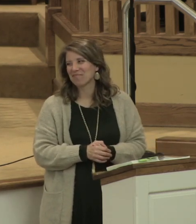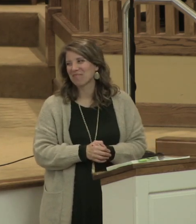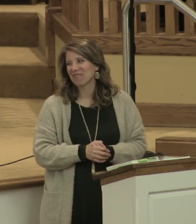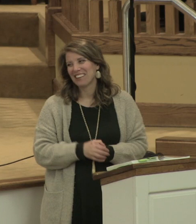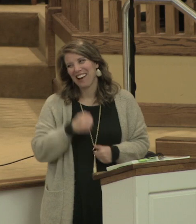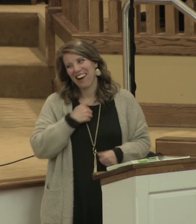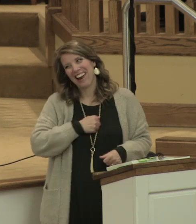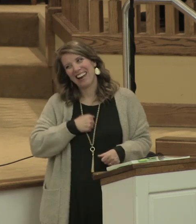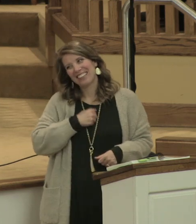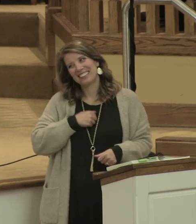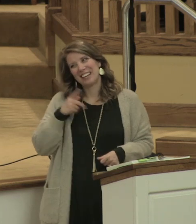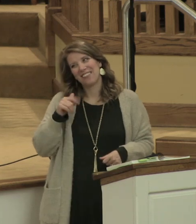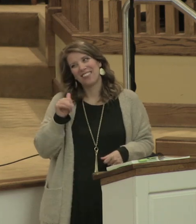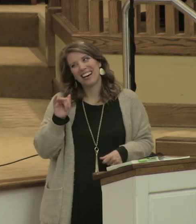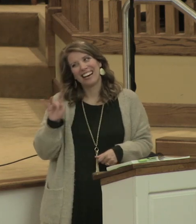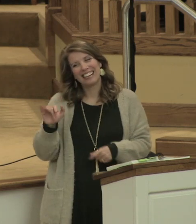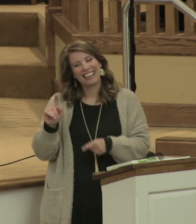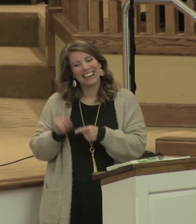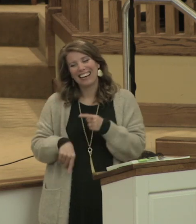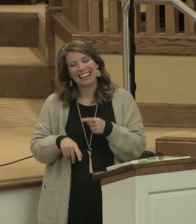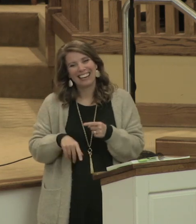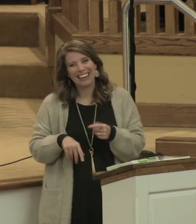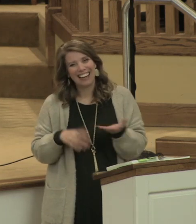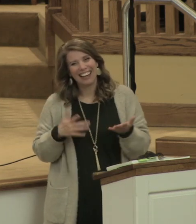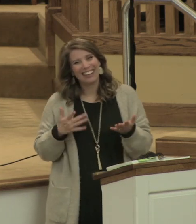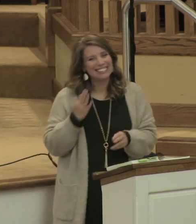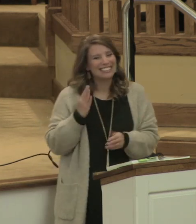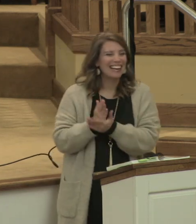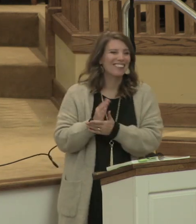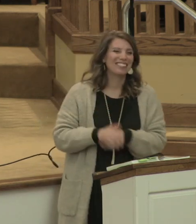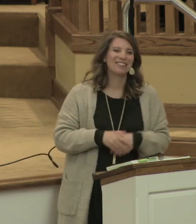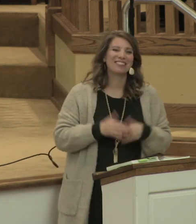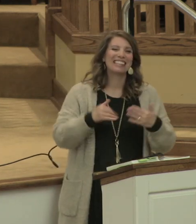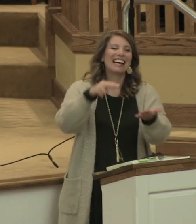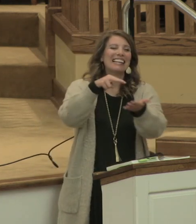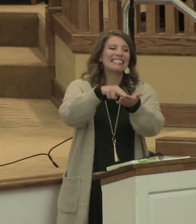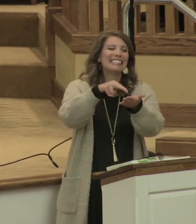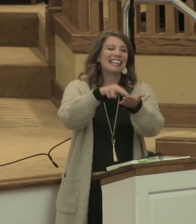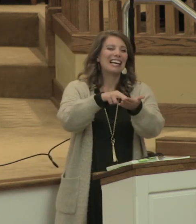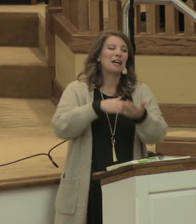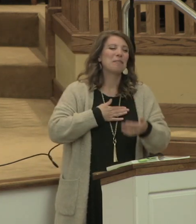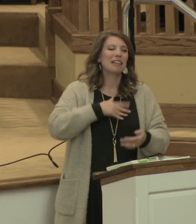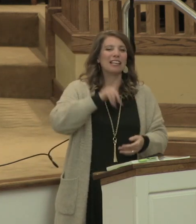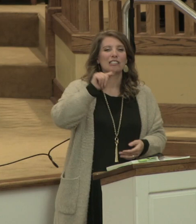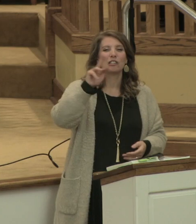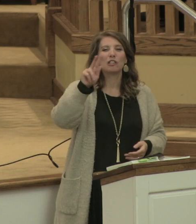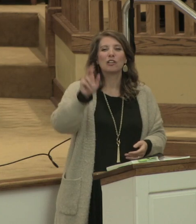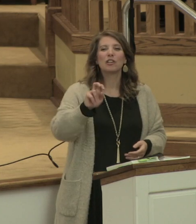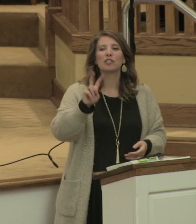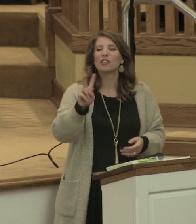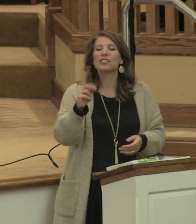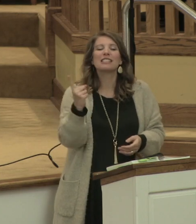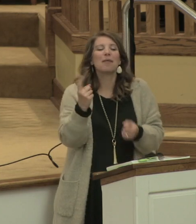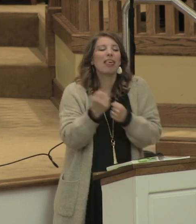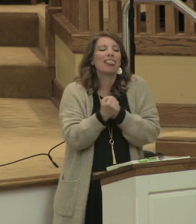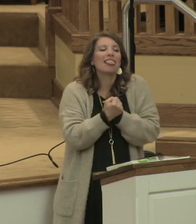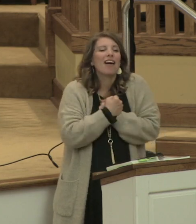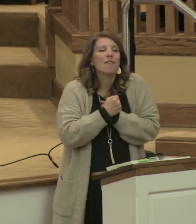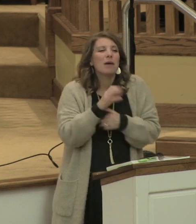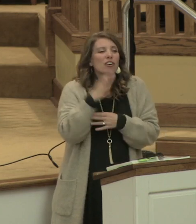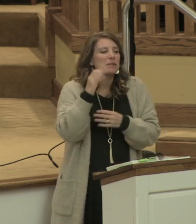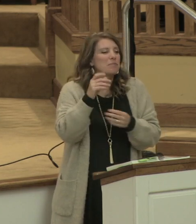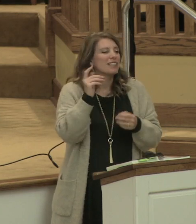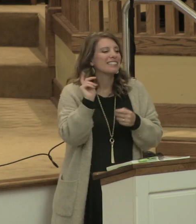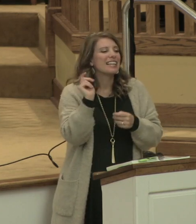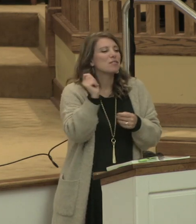I'm sorry, Fatty, I couldn't resist. All right, Luke chapter 2. Let's stand up real quickly. While you're standing up, tell me something you love about Christmas. Let's take a few